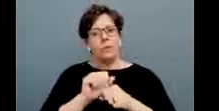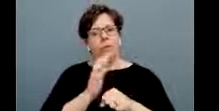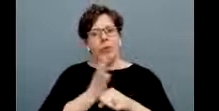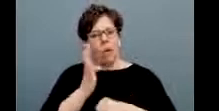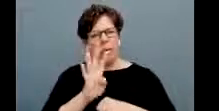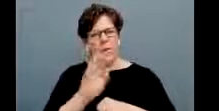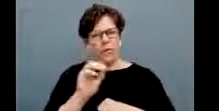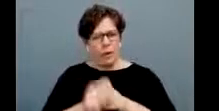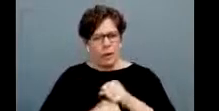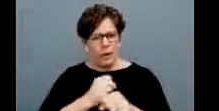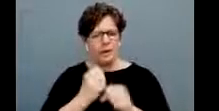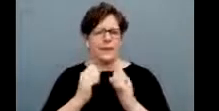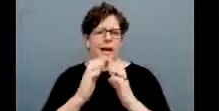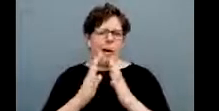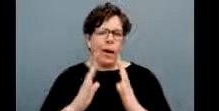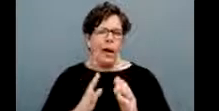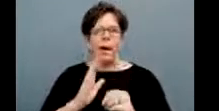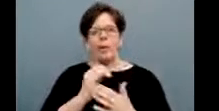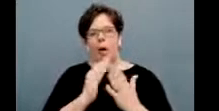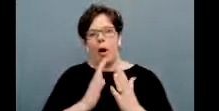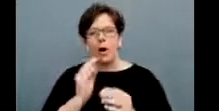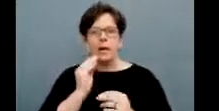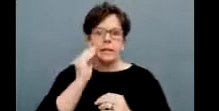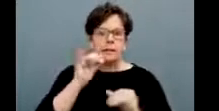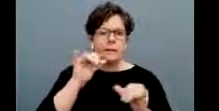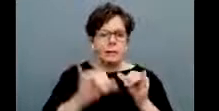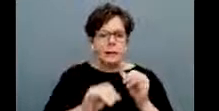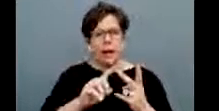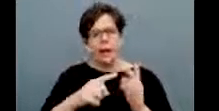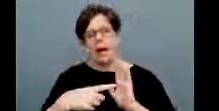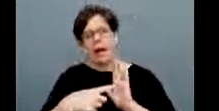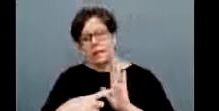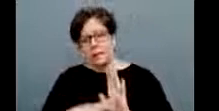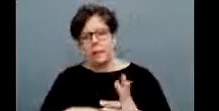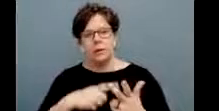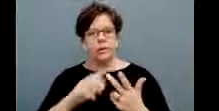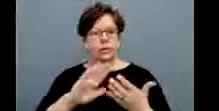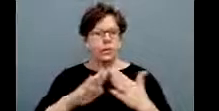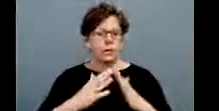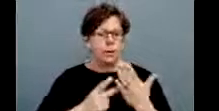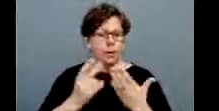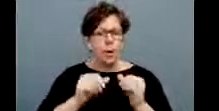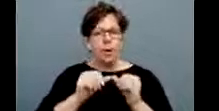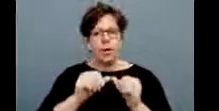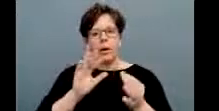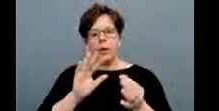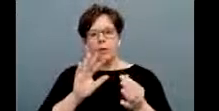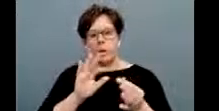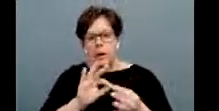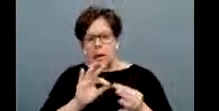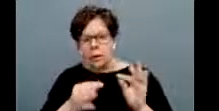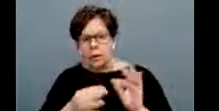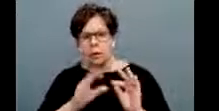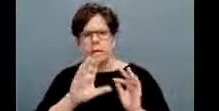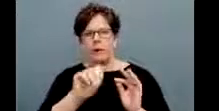house offers artist residencies, exhibitions, community programs, and ongoing interpretation of Castle's